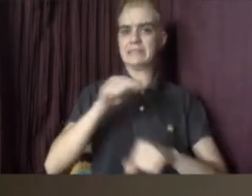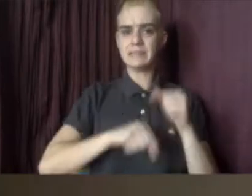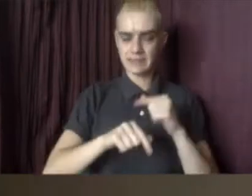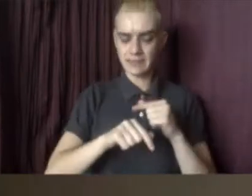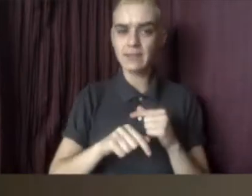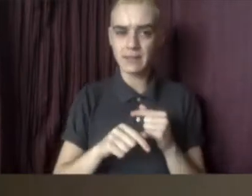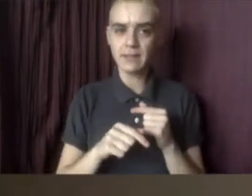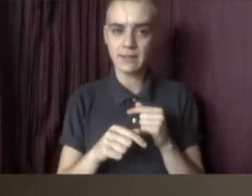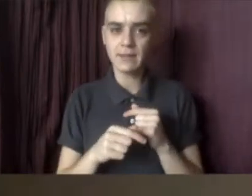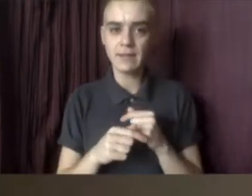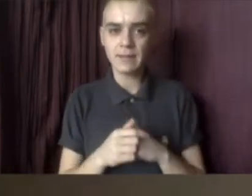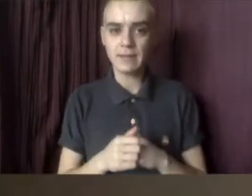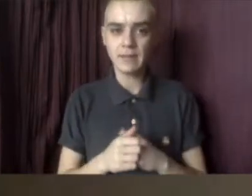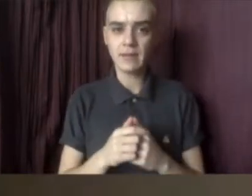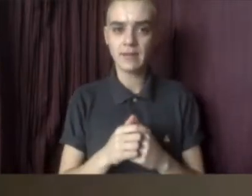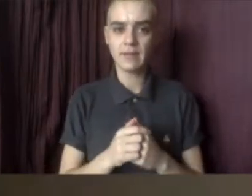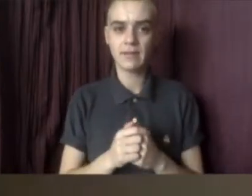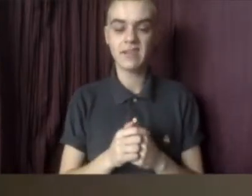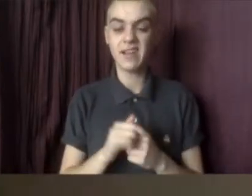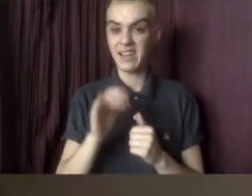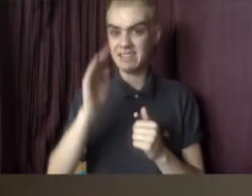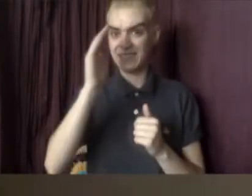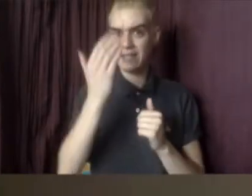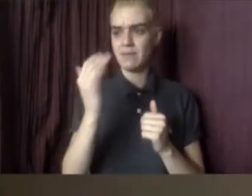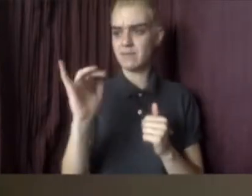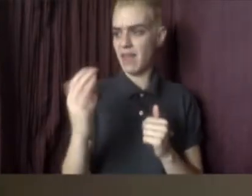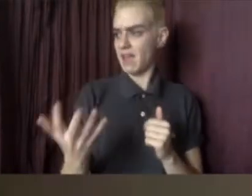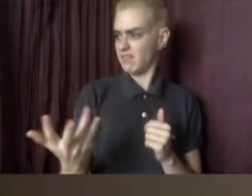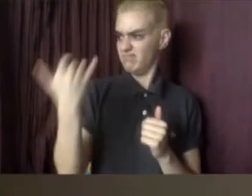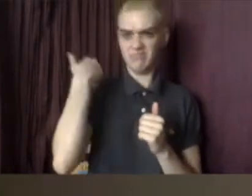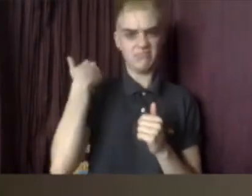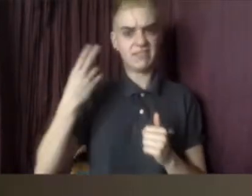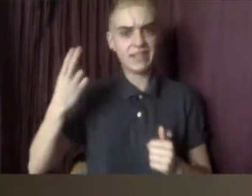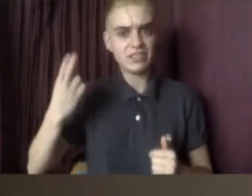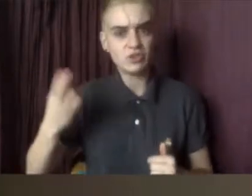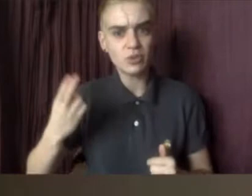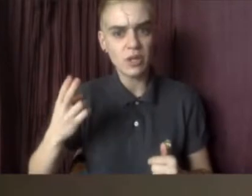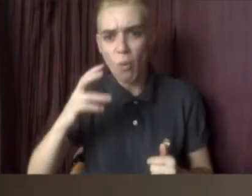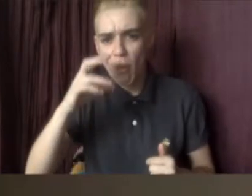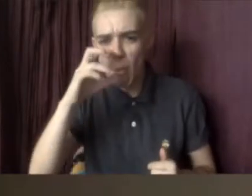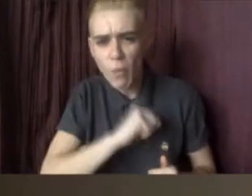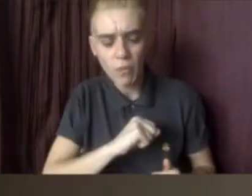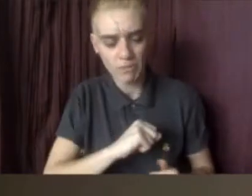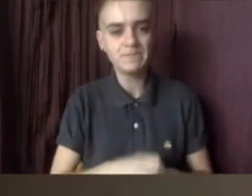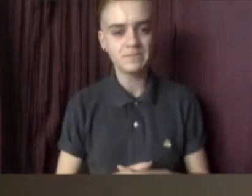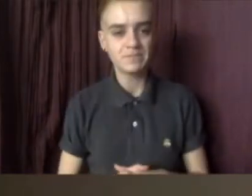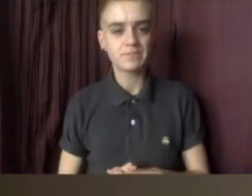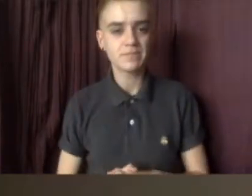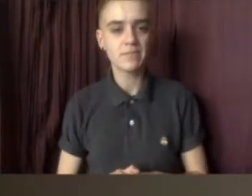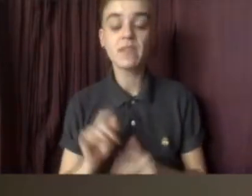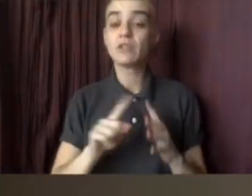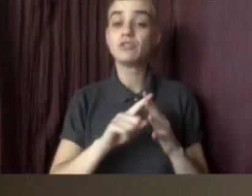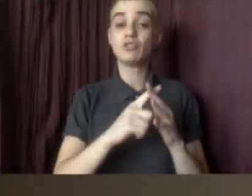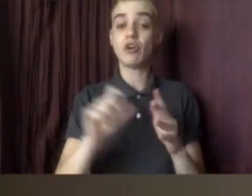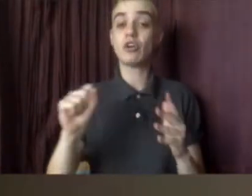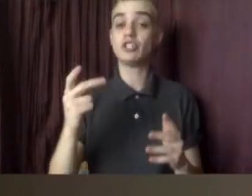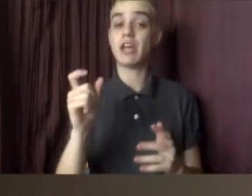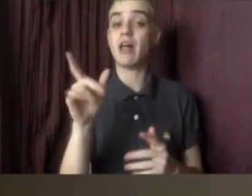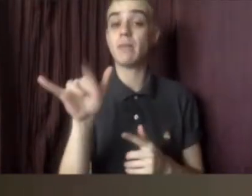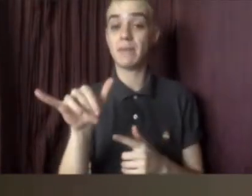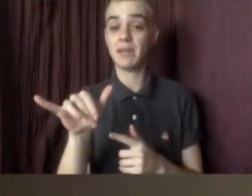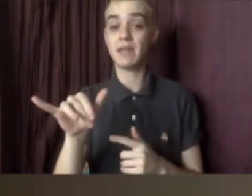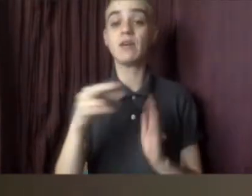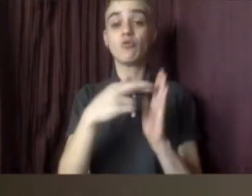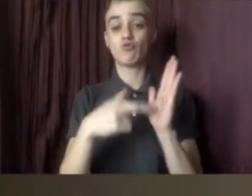election cycle, it got turbocharged with the false narrative that we have all heard about election fraud.